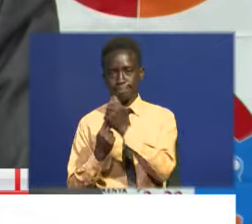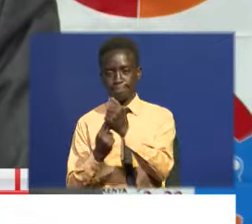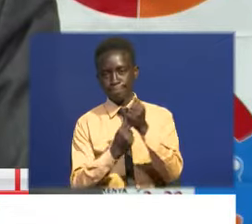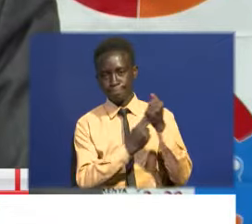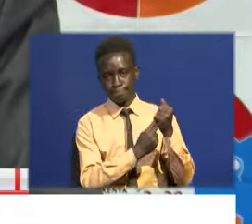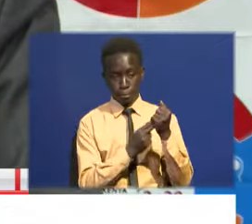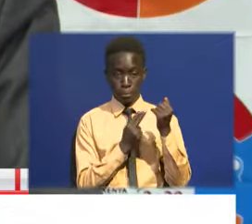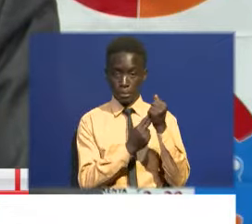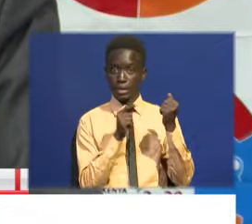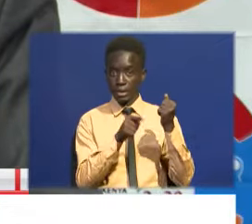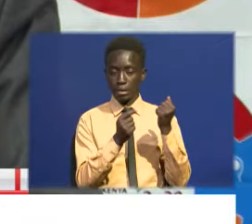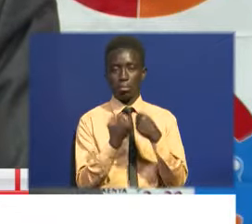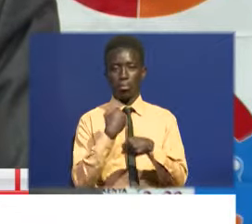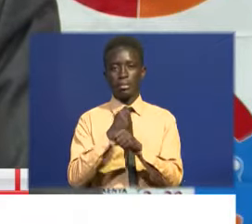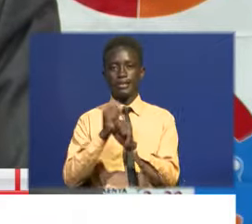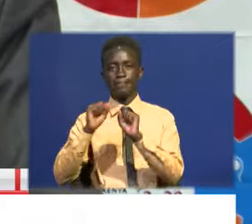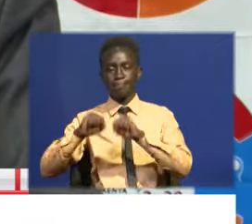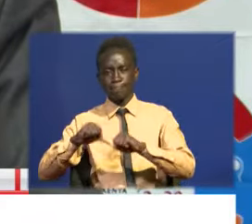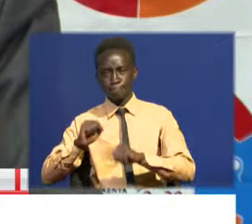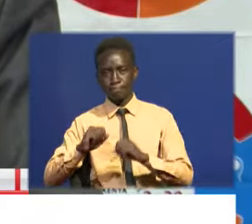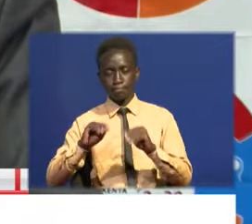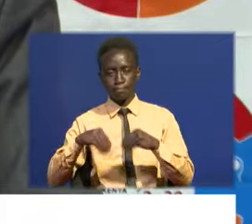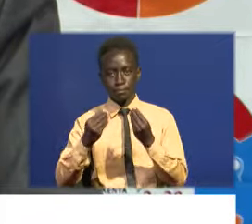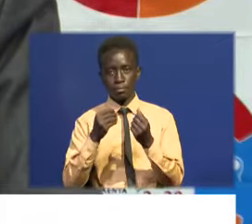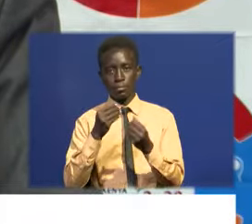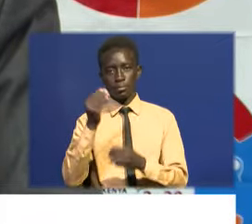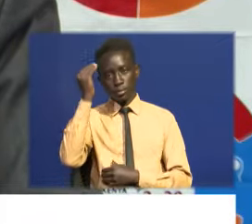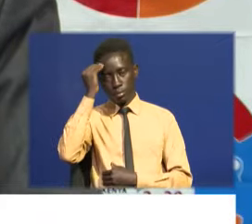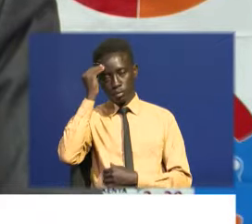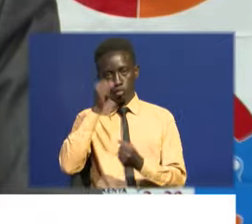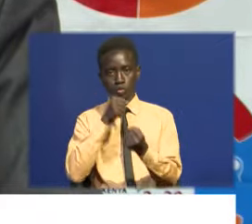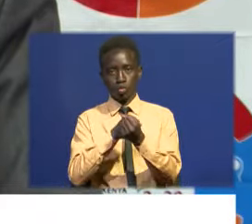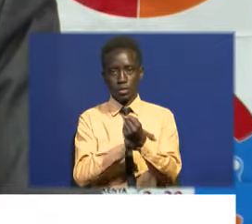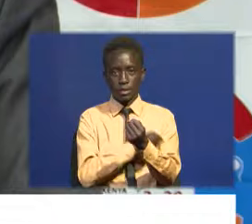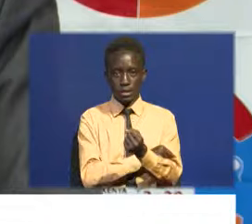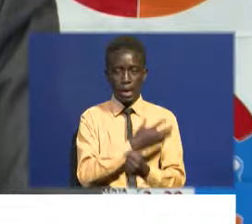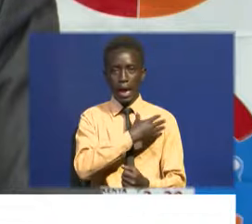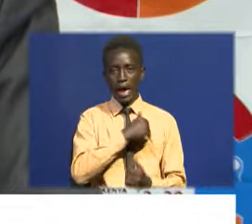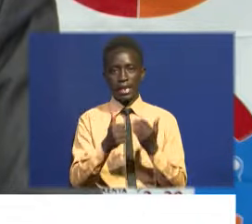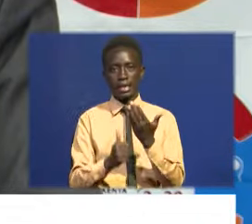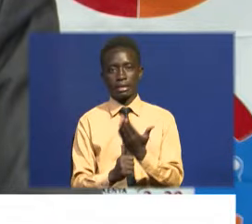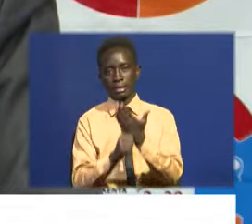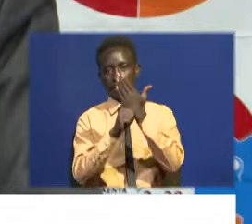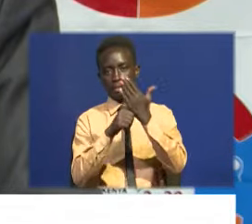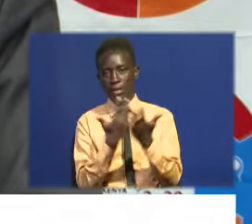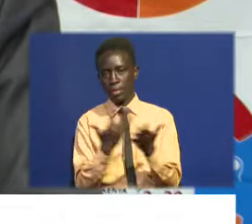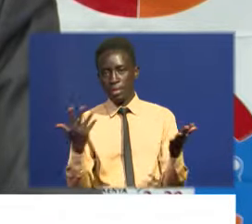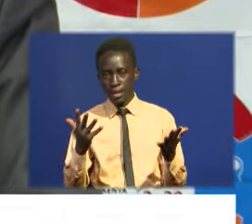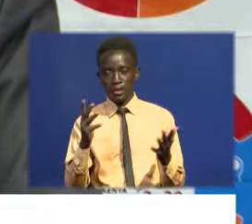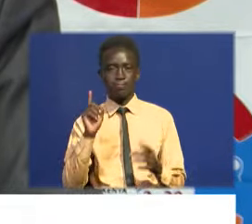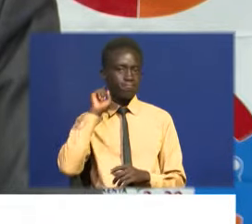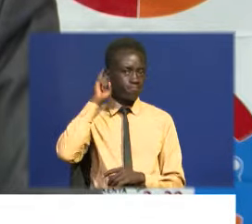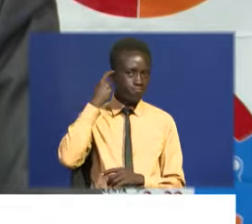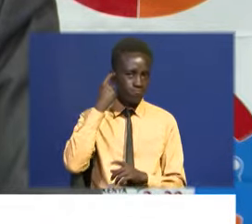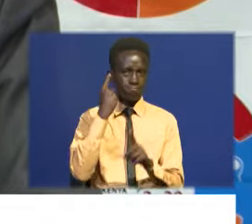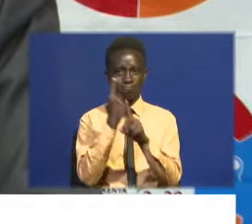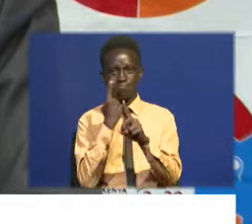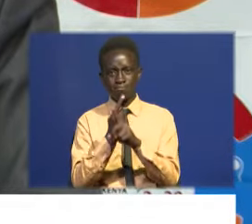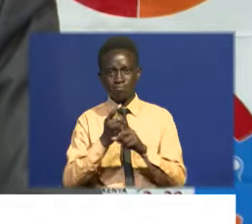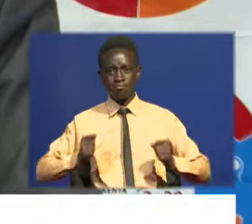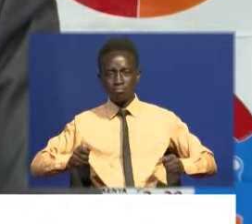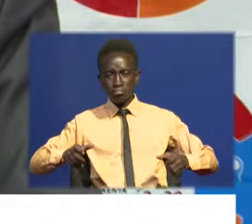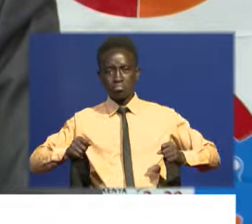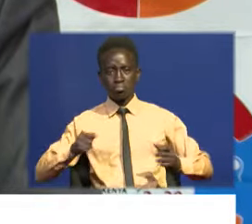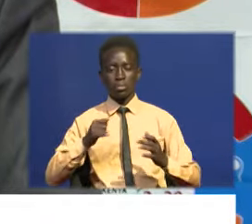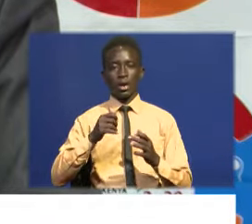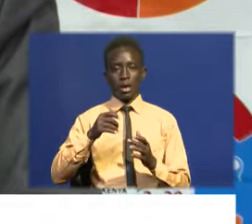have made it possible to provide education scholarship as well as assistive devices against the budgetary challenges. We've